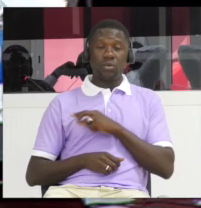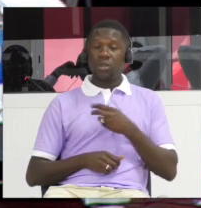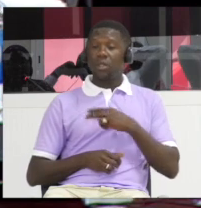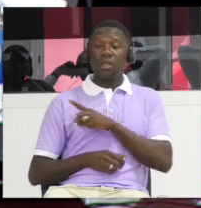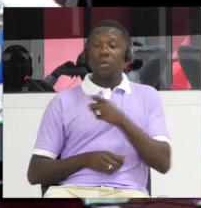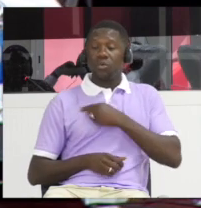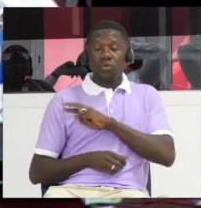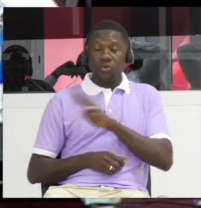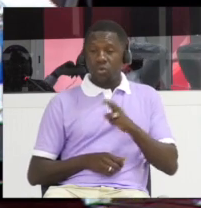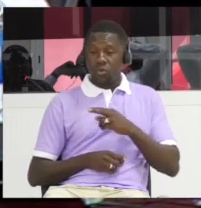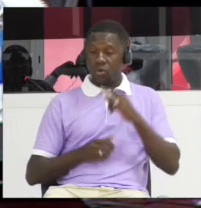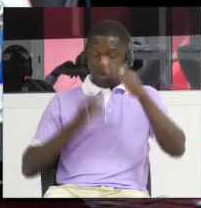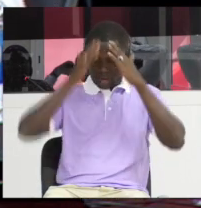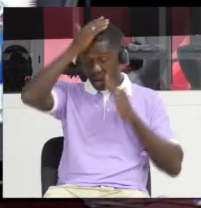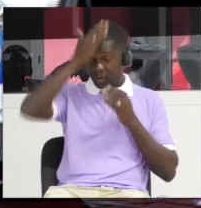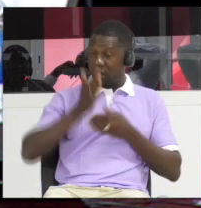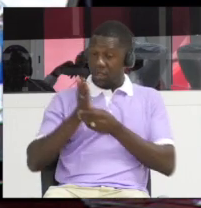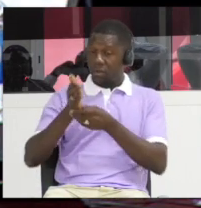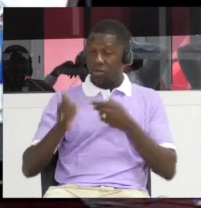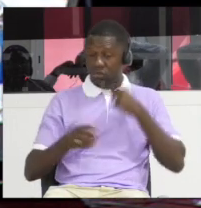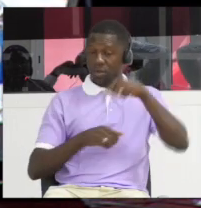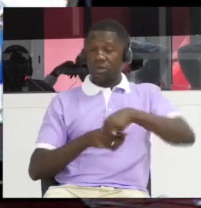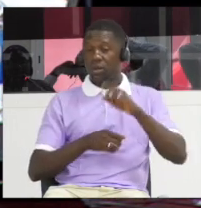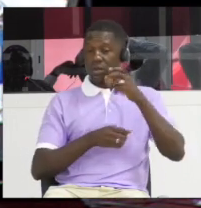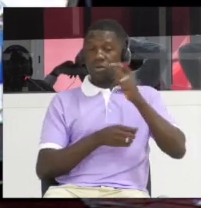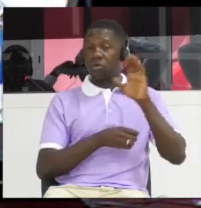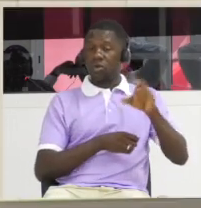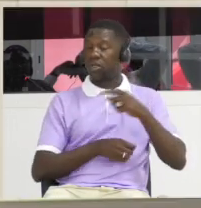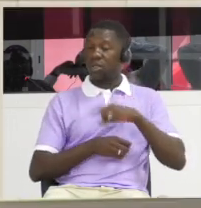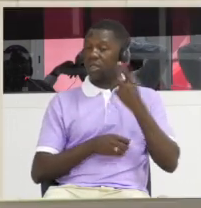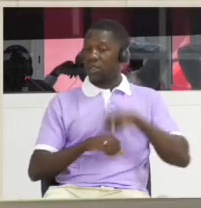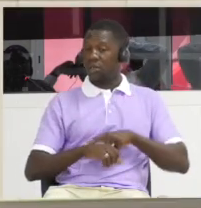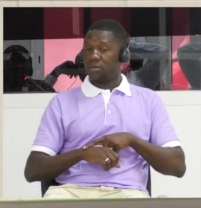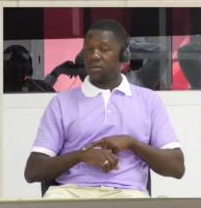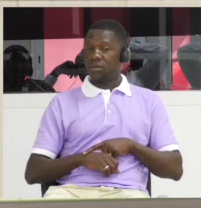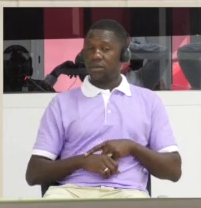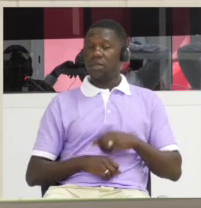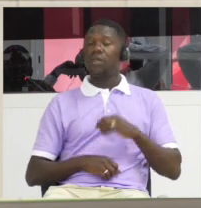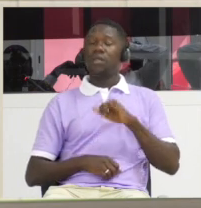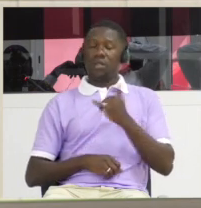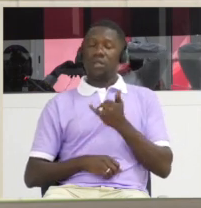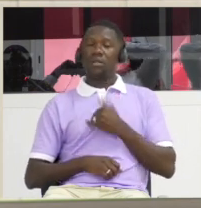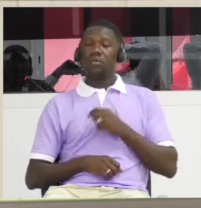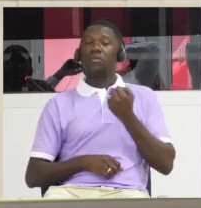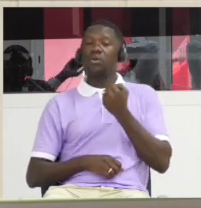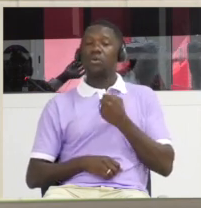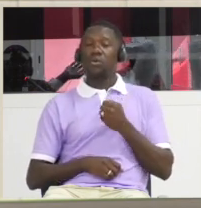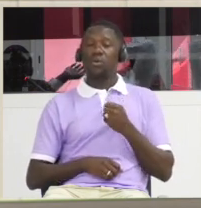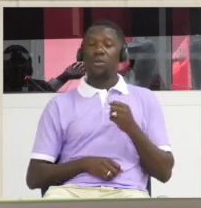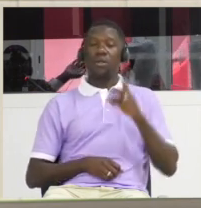in country, the army commander was not present at all. No, because Dada was no longer the army commander.